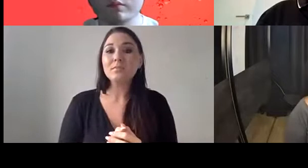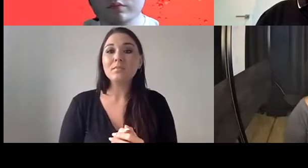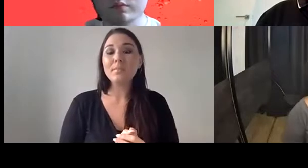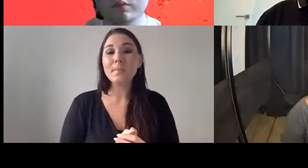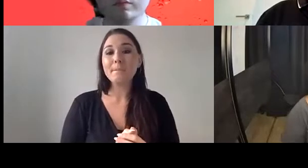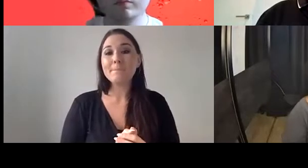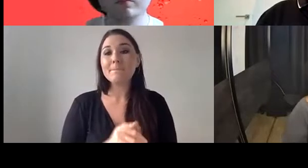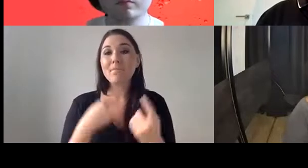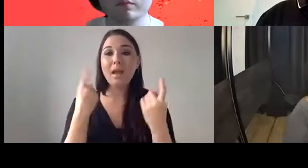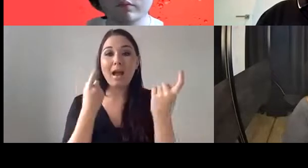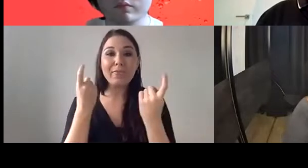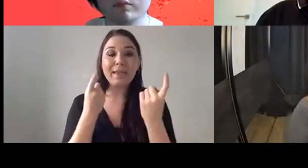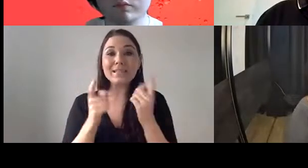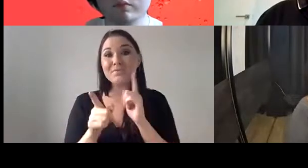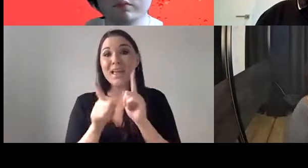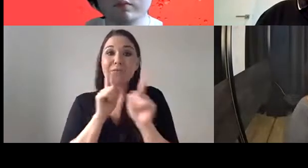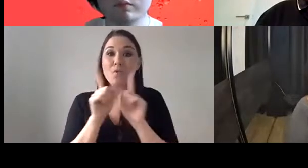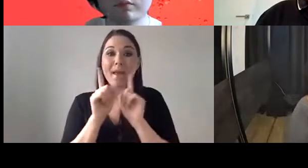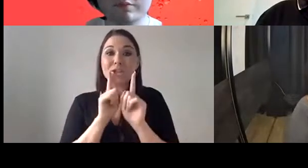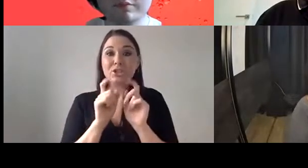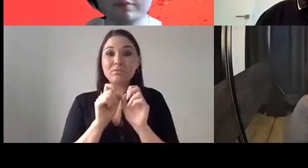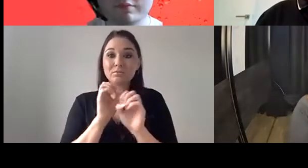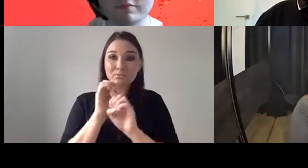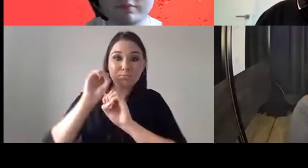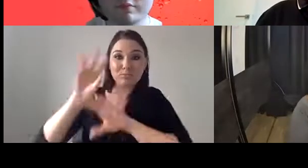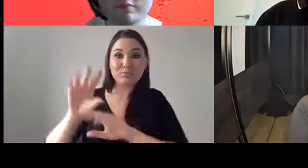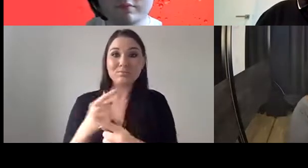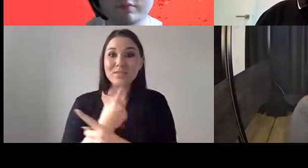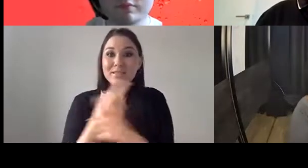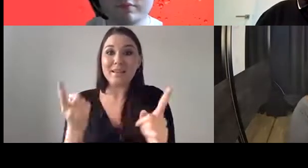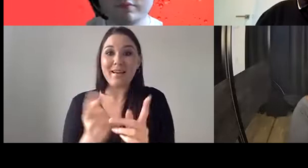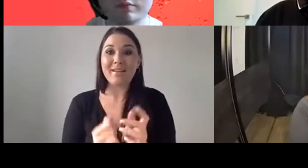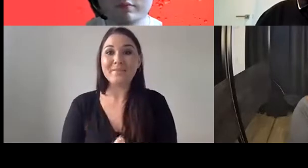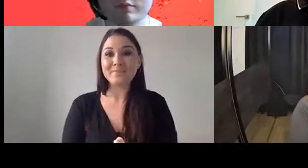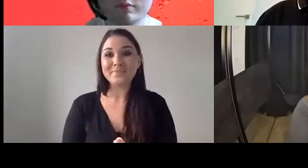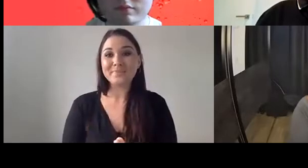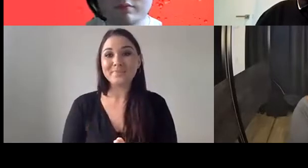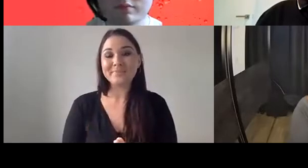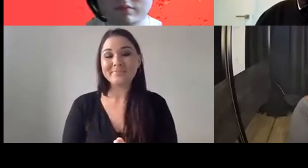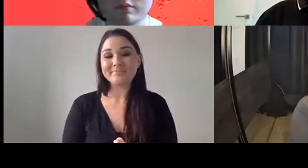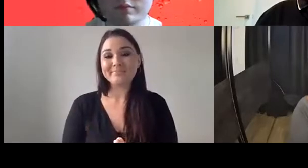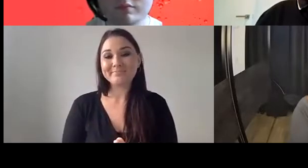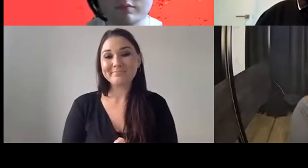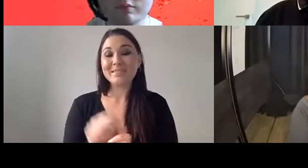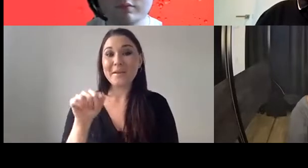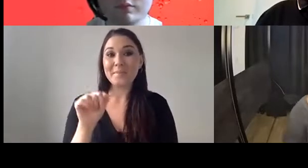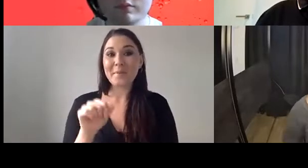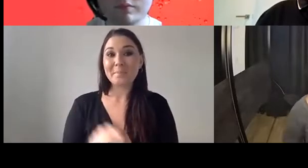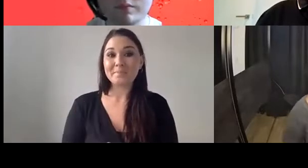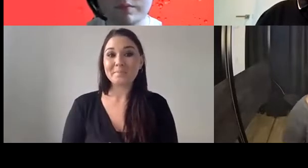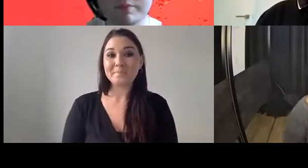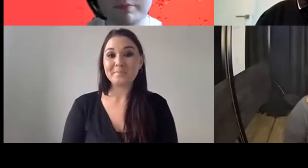I think it's information, like anything else. So normalizing it, I think, is the key. Yeah.